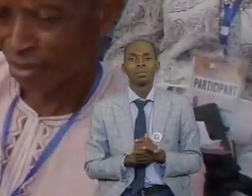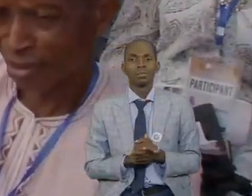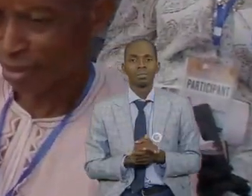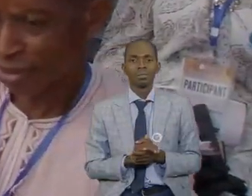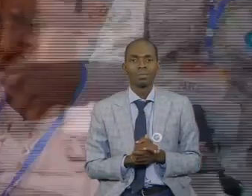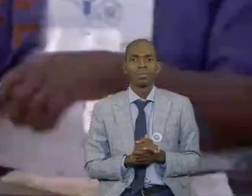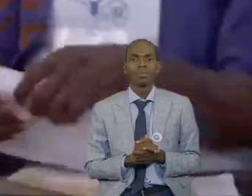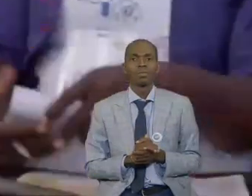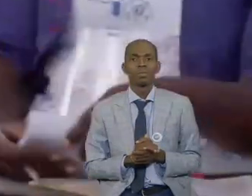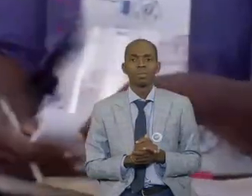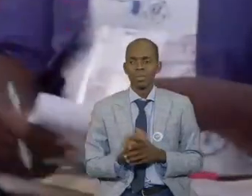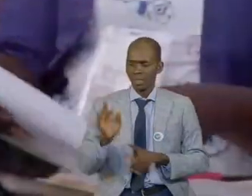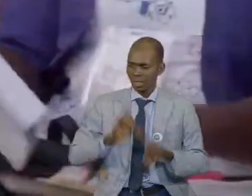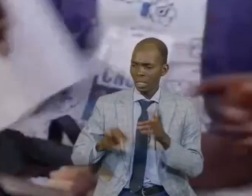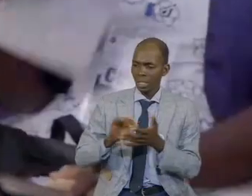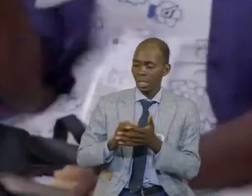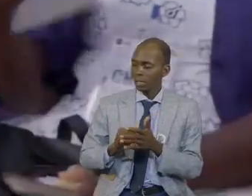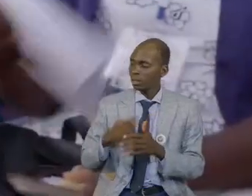Say that.